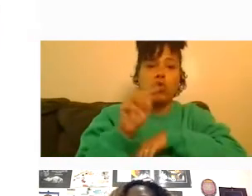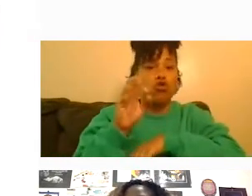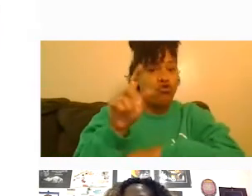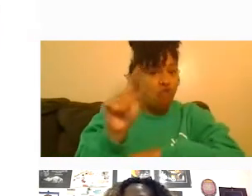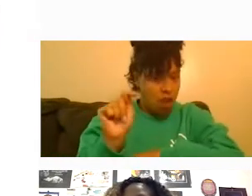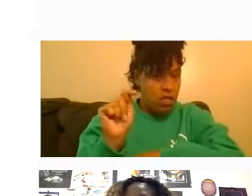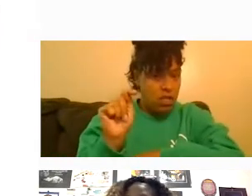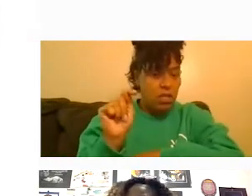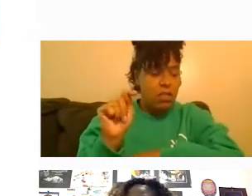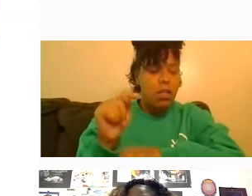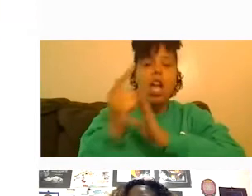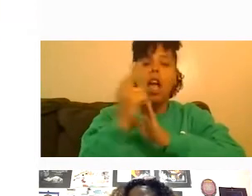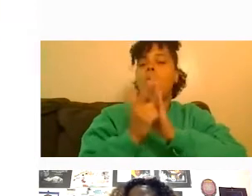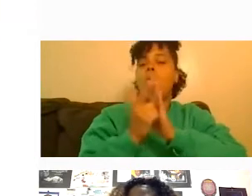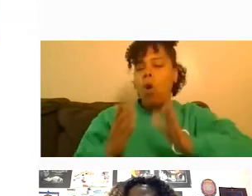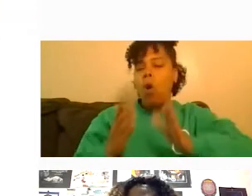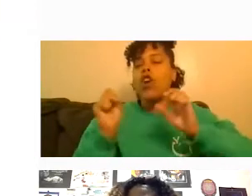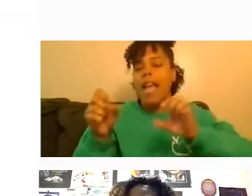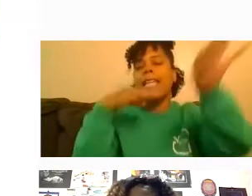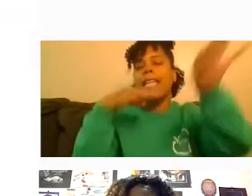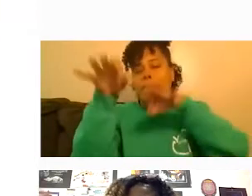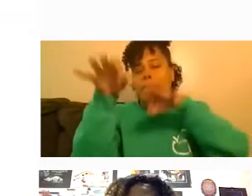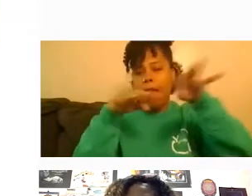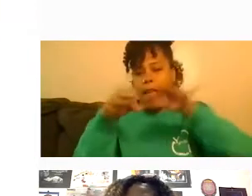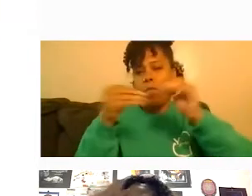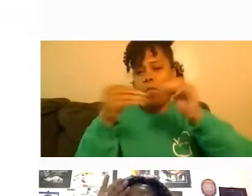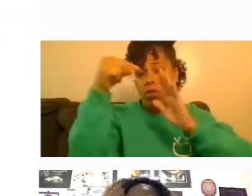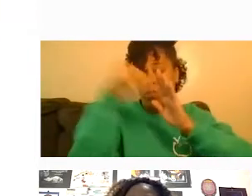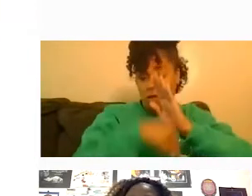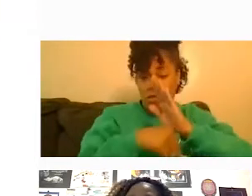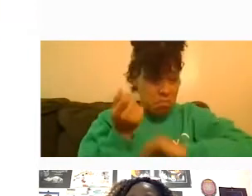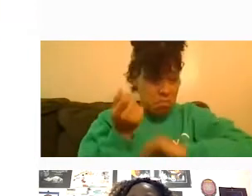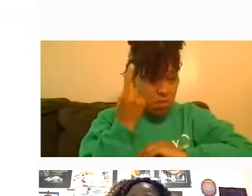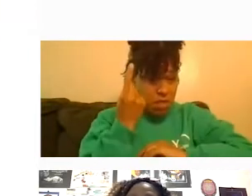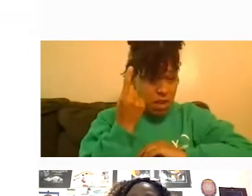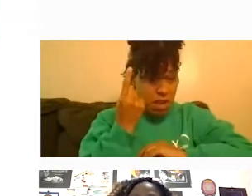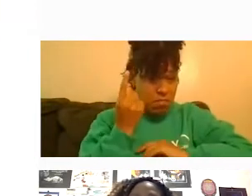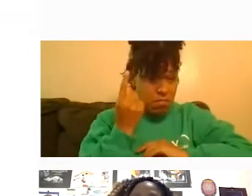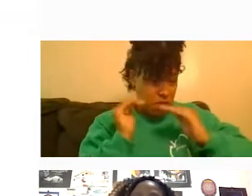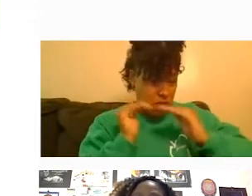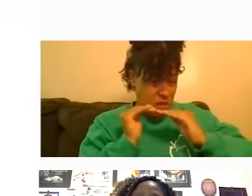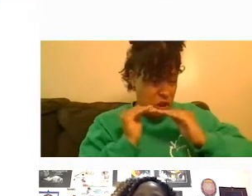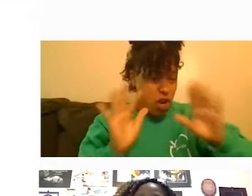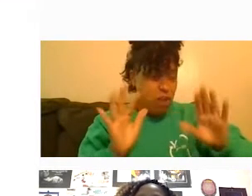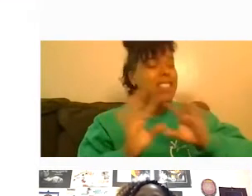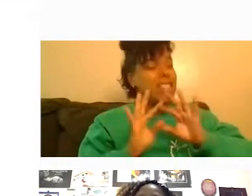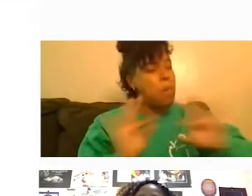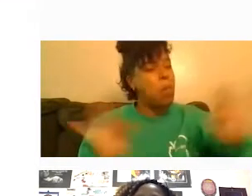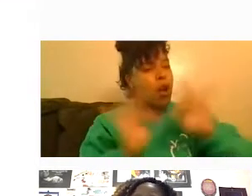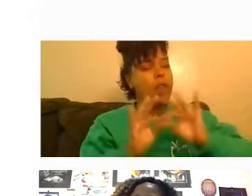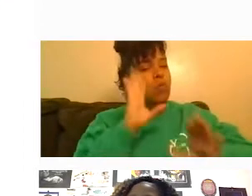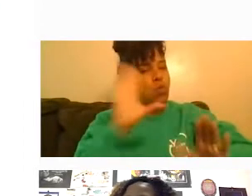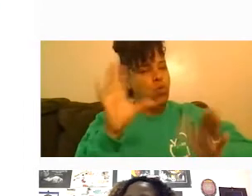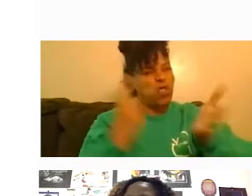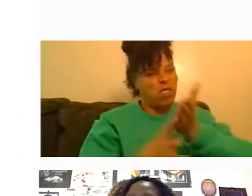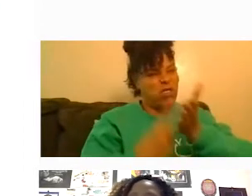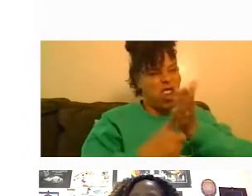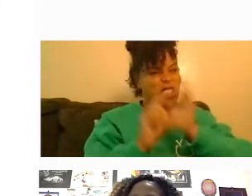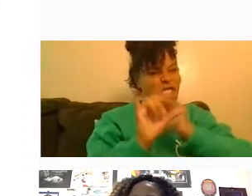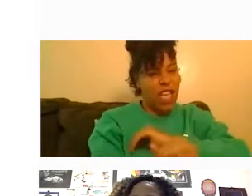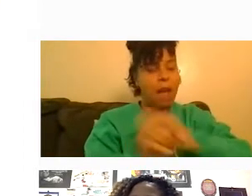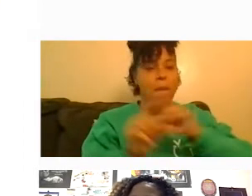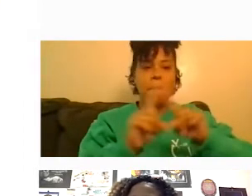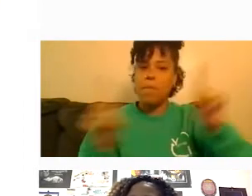a legal person can explain that to you more. Is that fair enough? That's very important. So we're going to talk about that. But again, you're